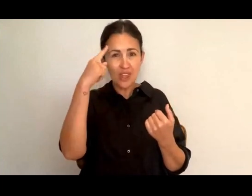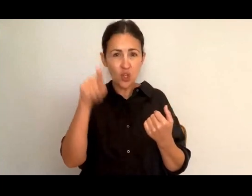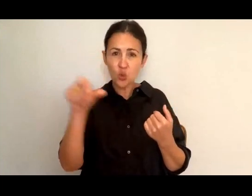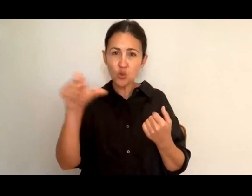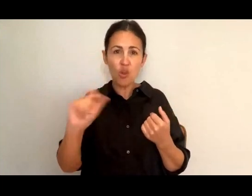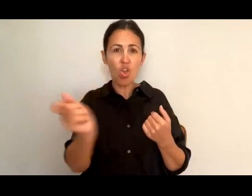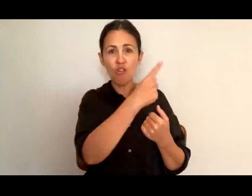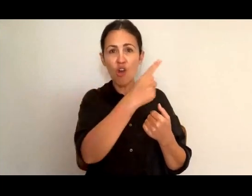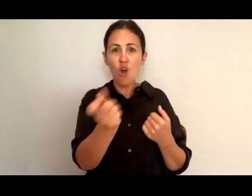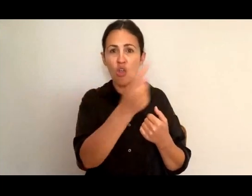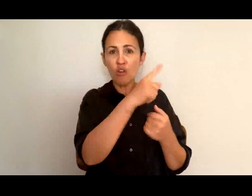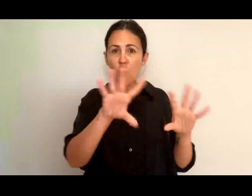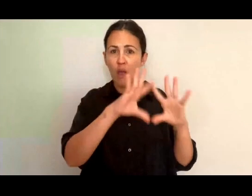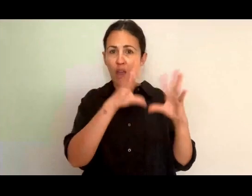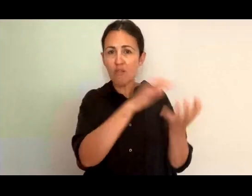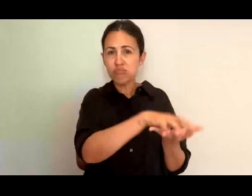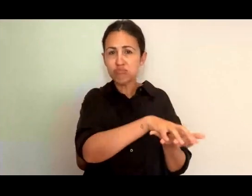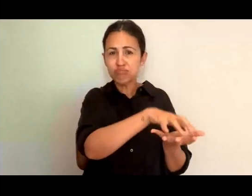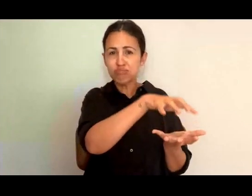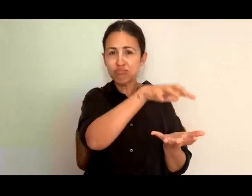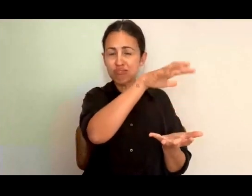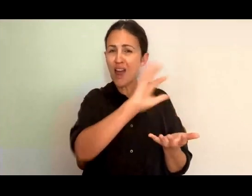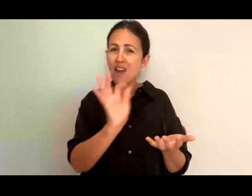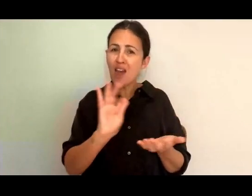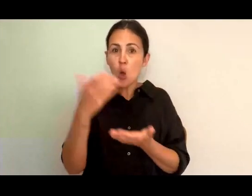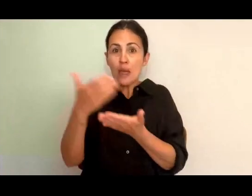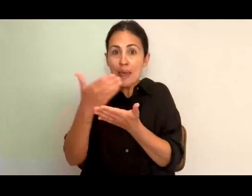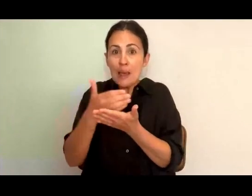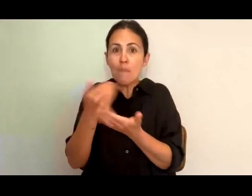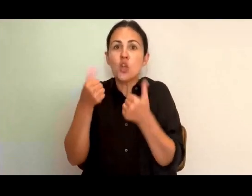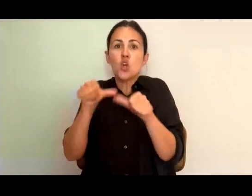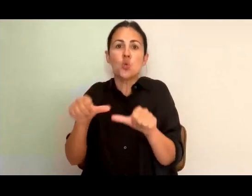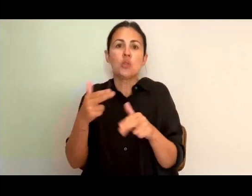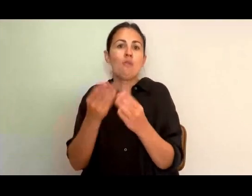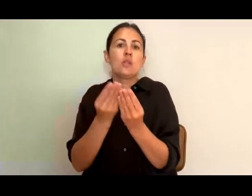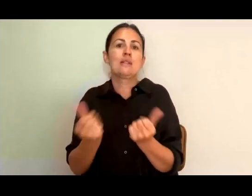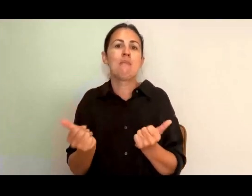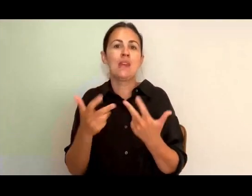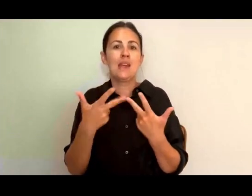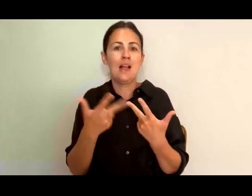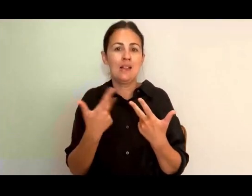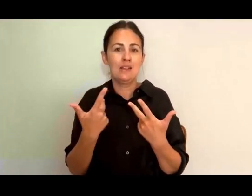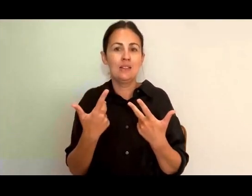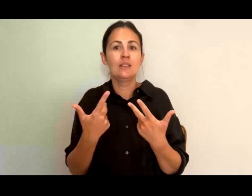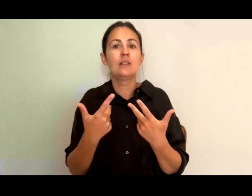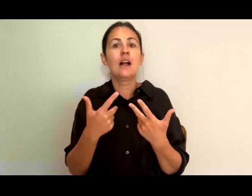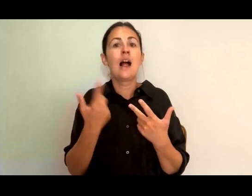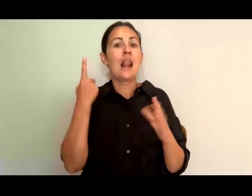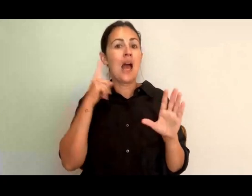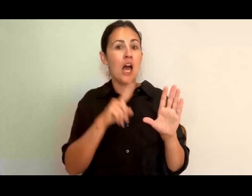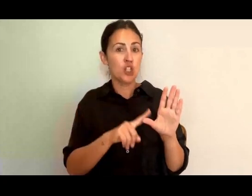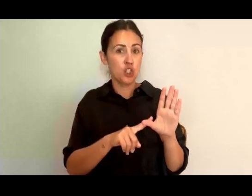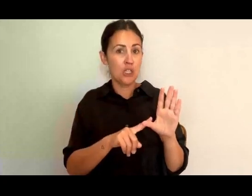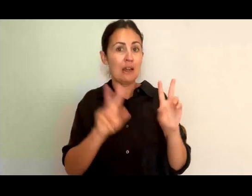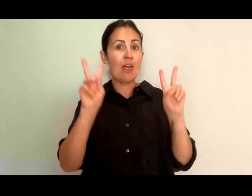and members of the community to think about a theme waste each year. And last year, our theme waste was textiles and fast fashion. So